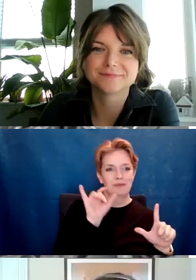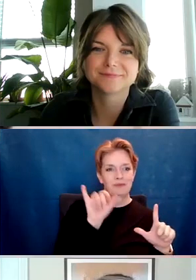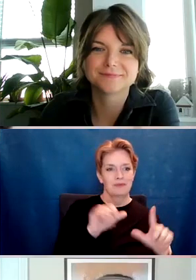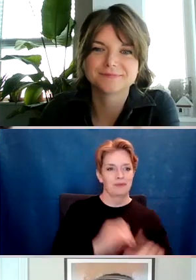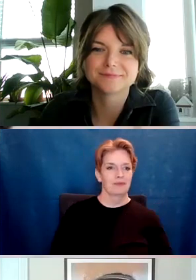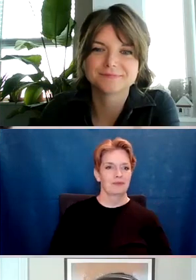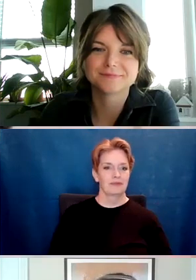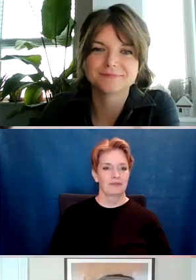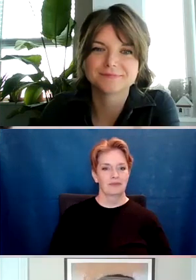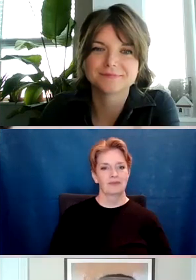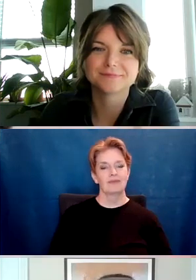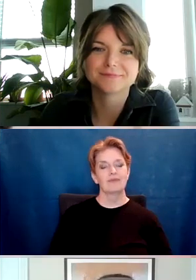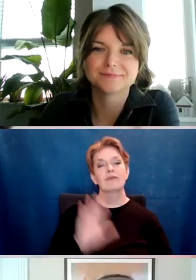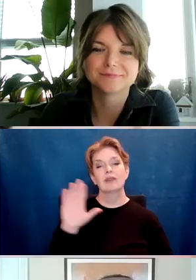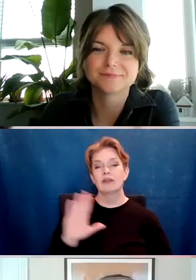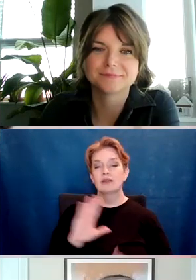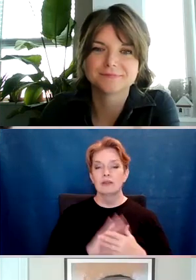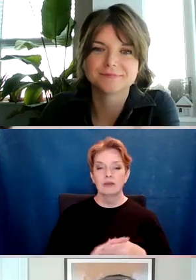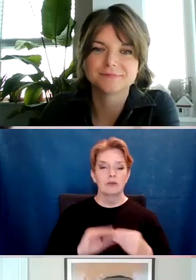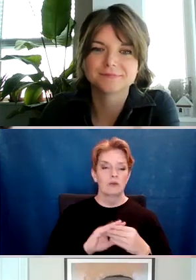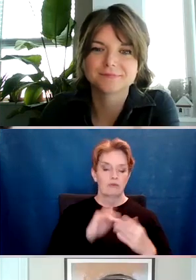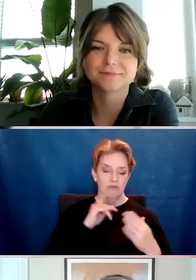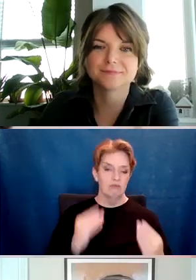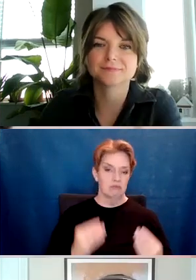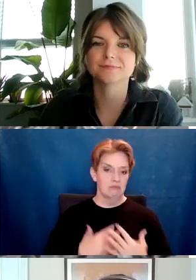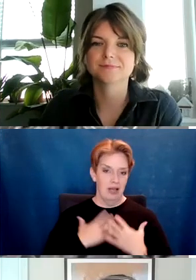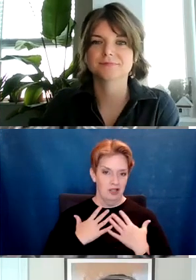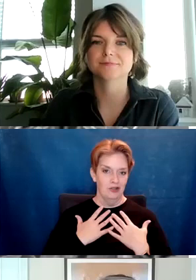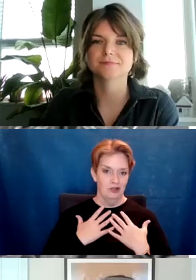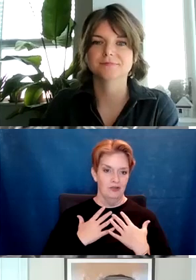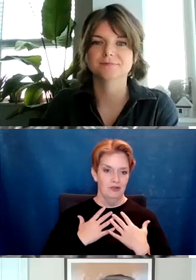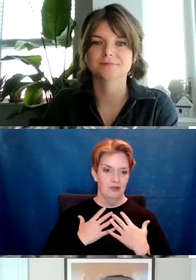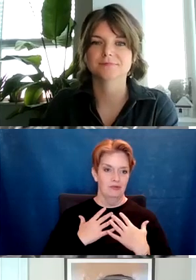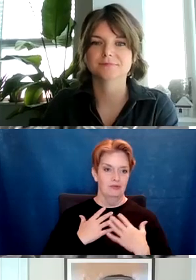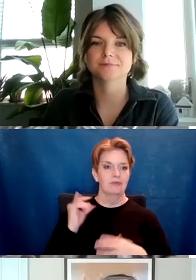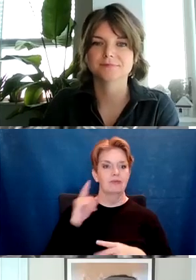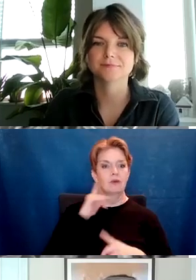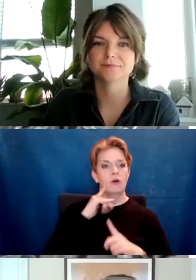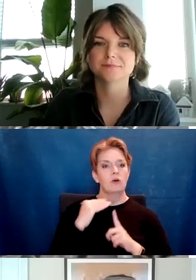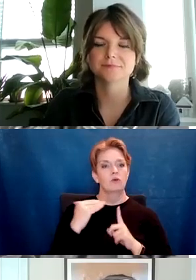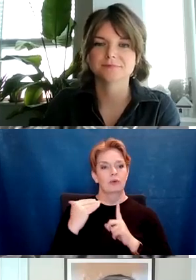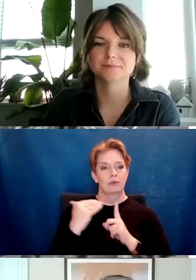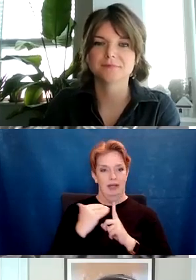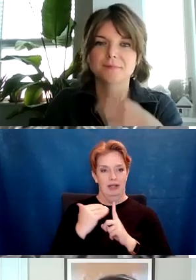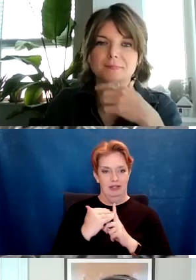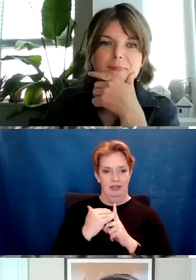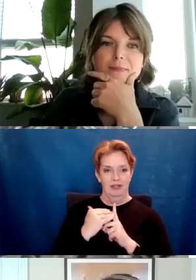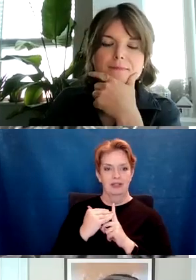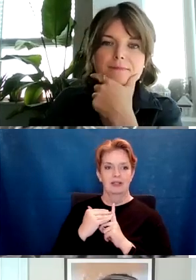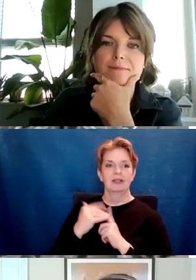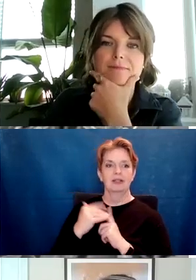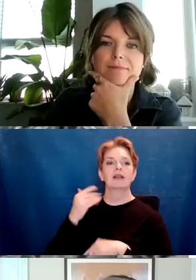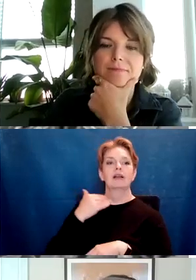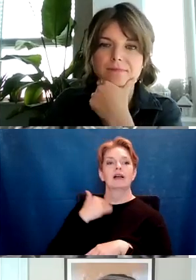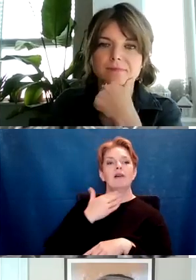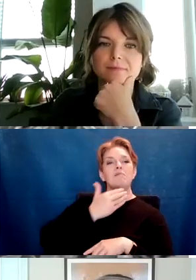is incredibly inspiring, but it reminds us that there is much work to do to better tell the